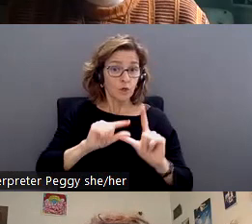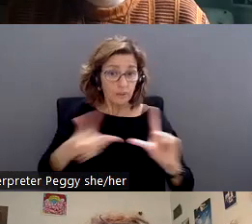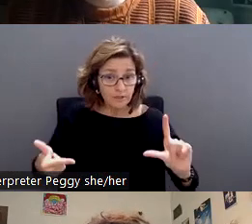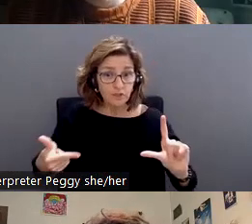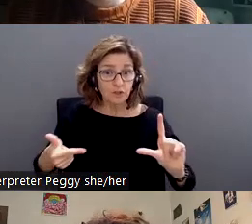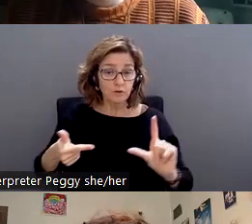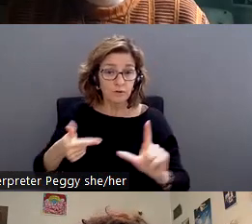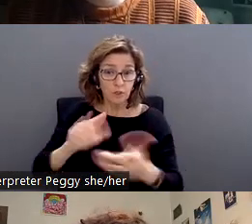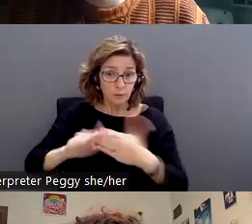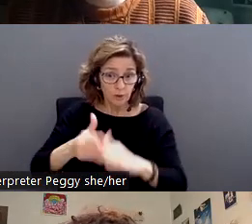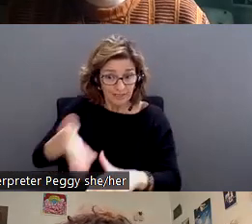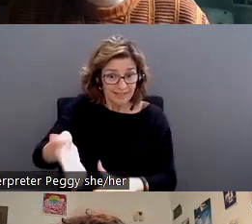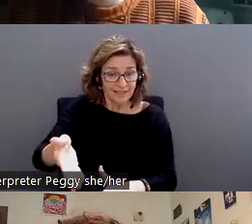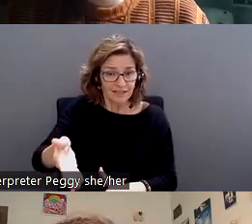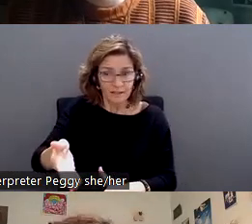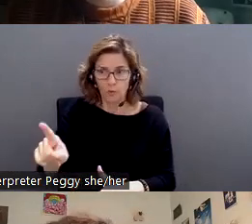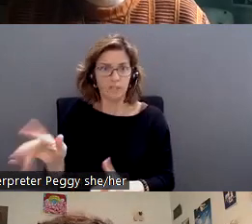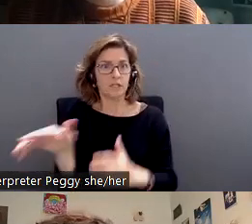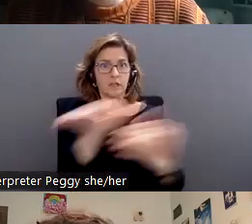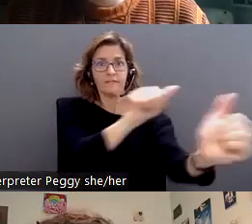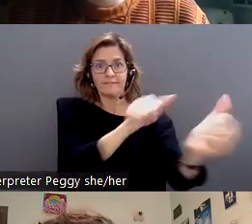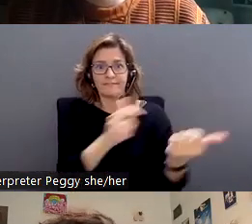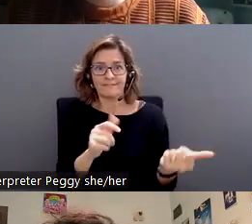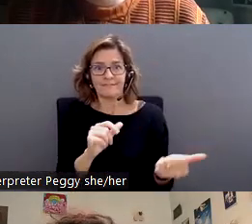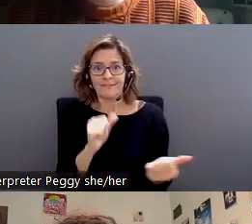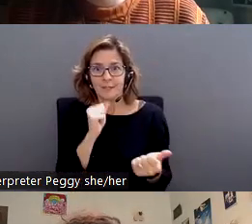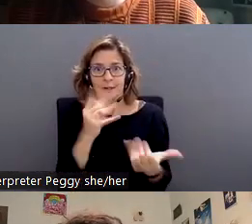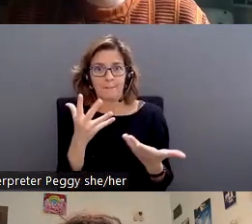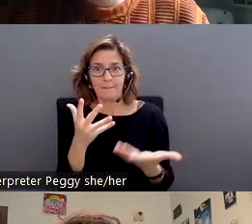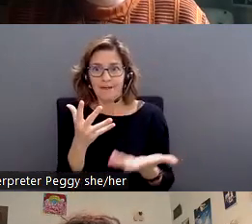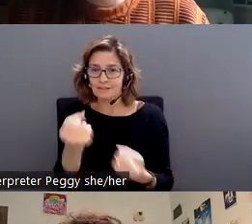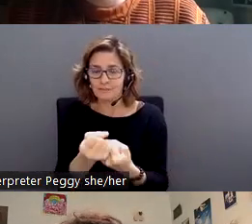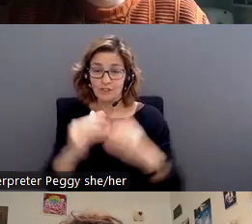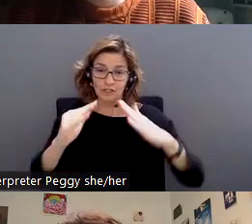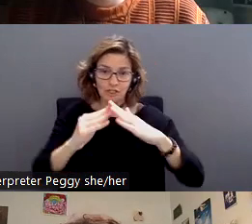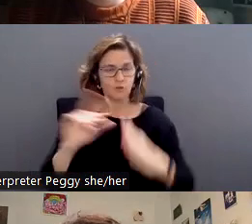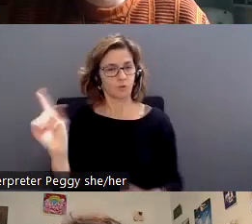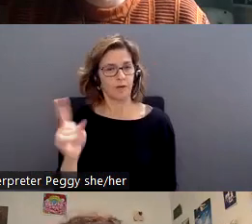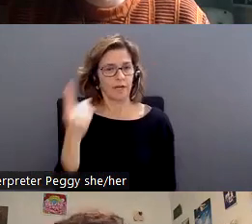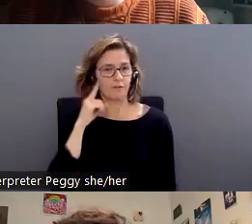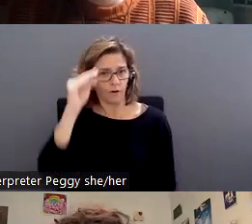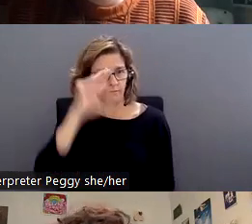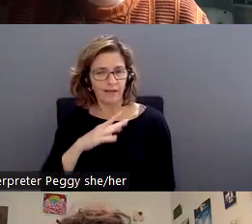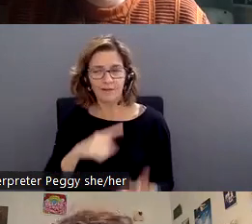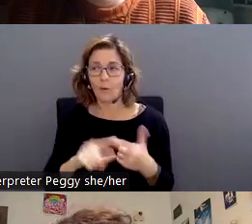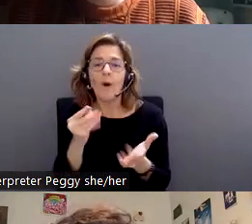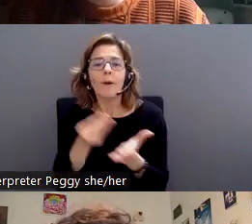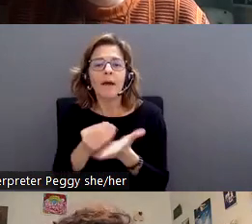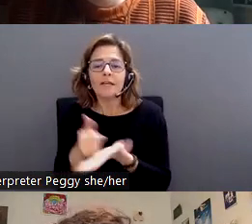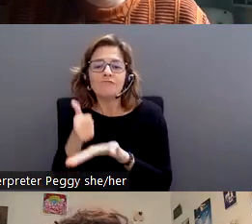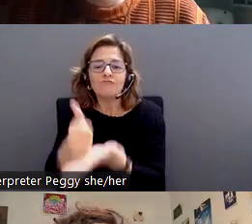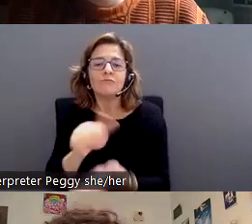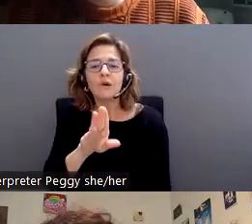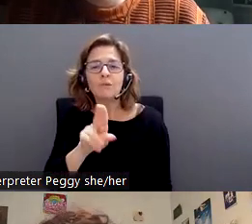targeted towards men leaving violent situations at home. There aren't these sort of bursaries given